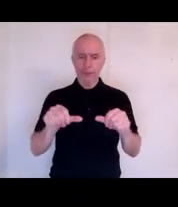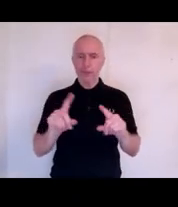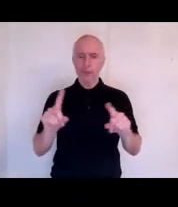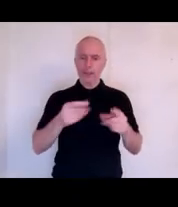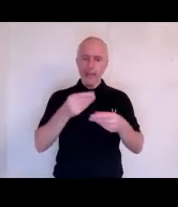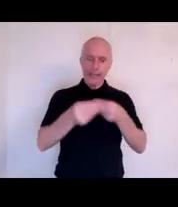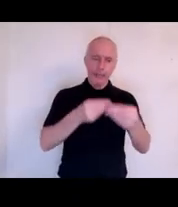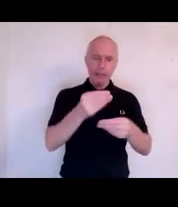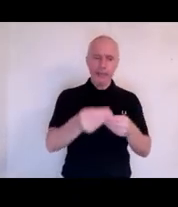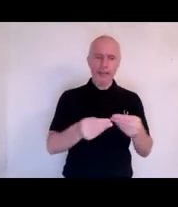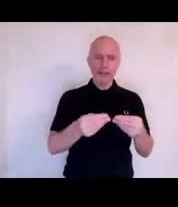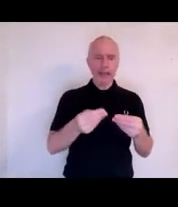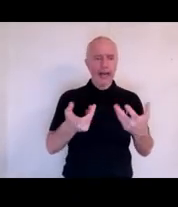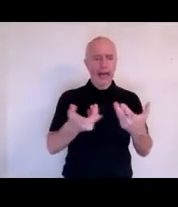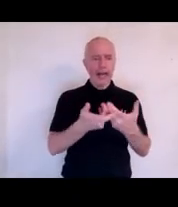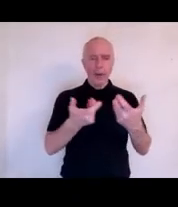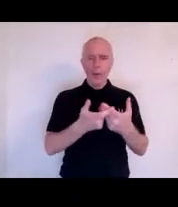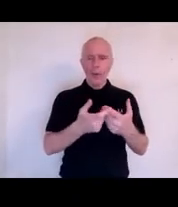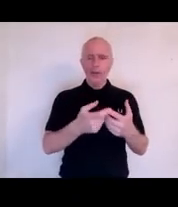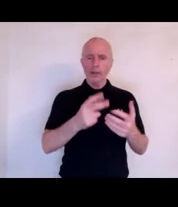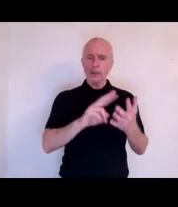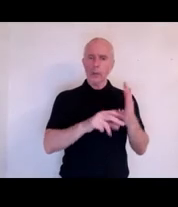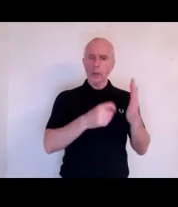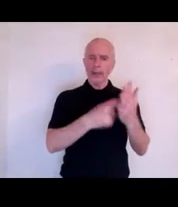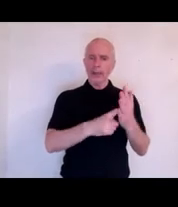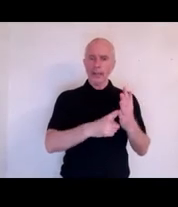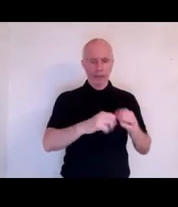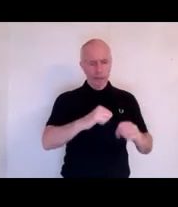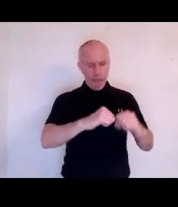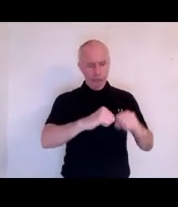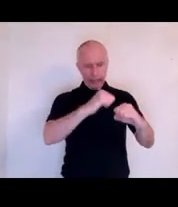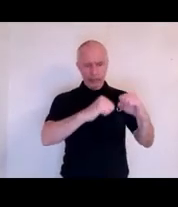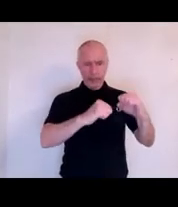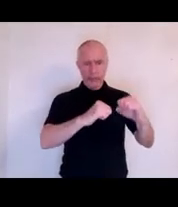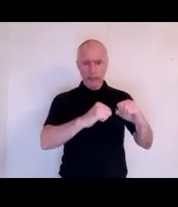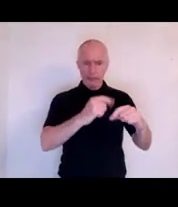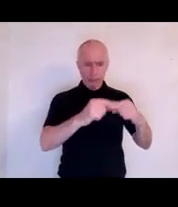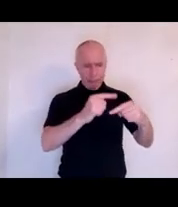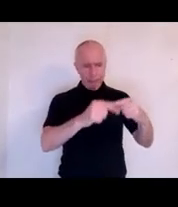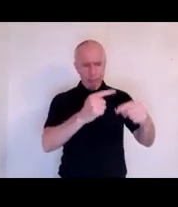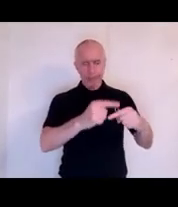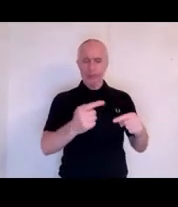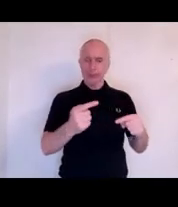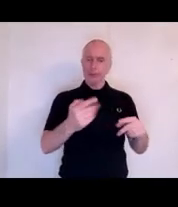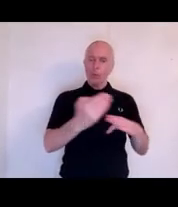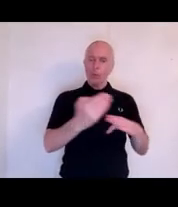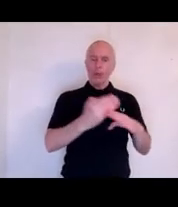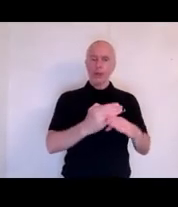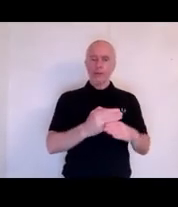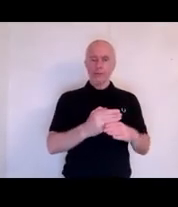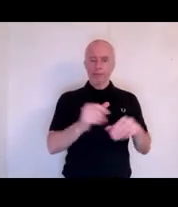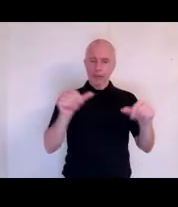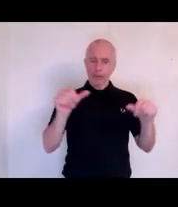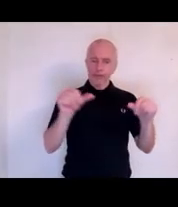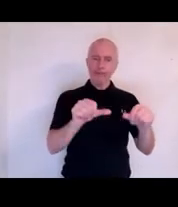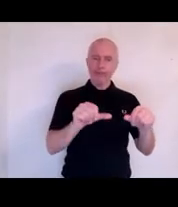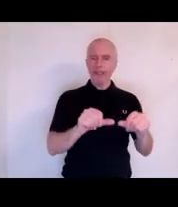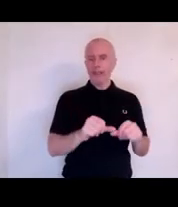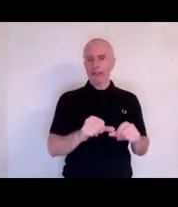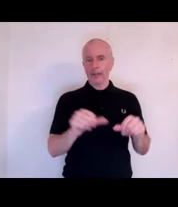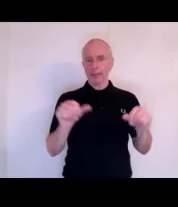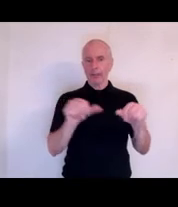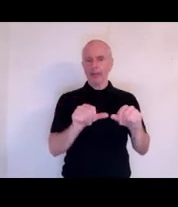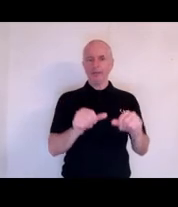nuclear reactor in about three to four minutes, far more succinctly than I can. So I'm going to hand over to Jem